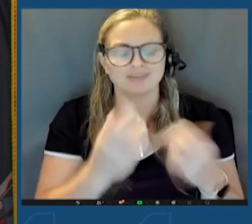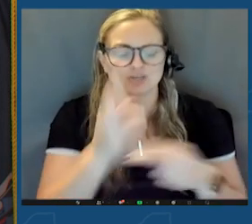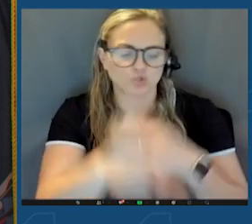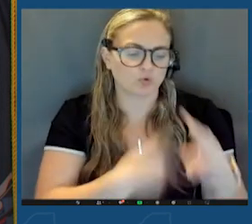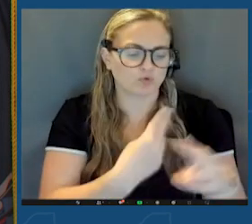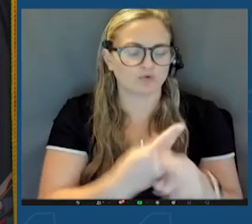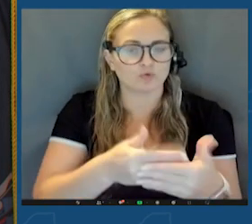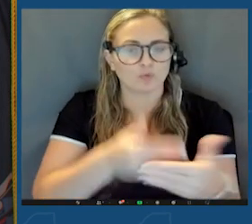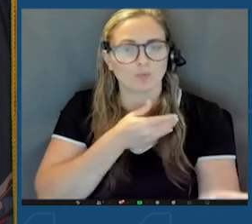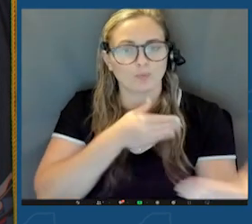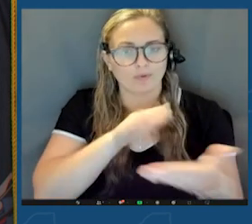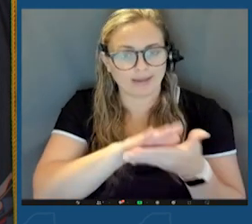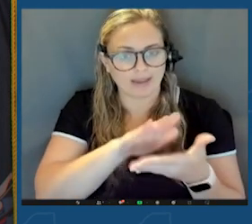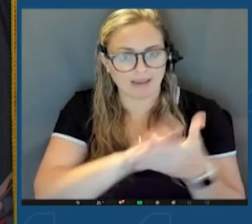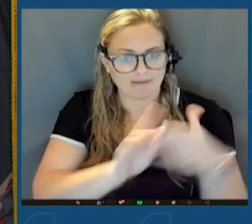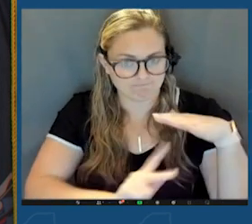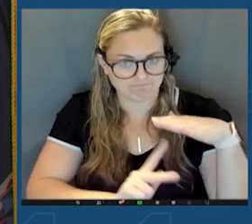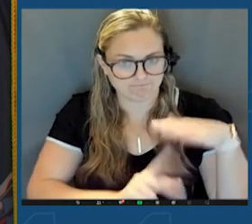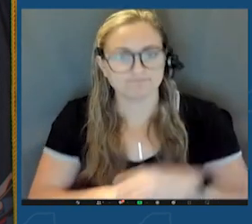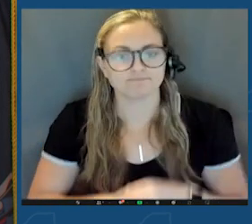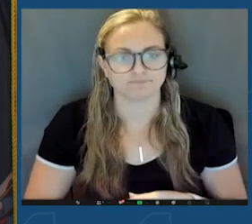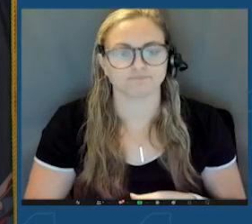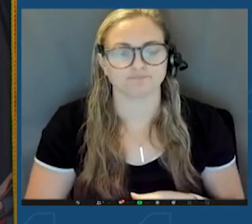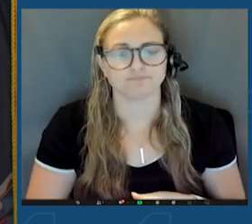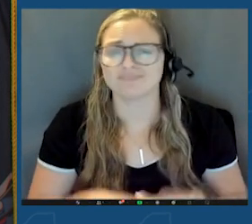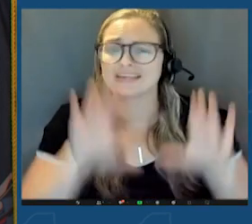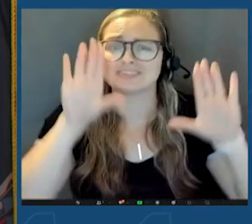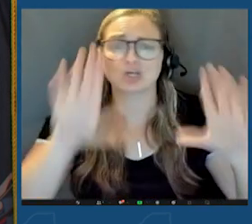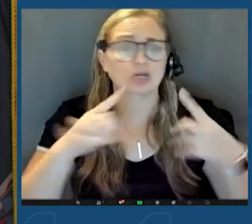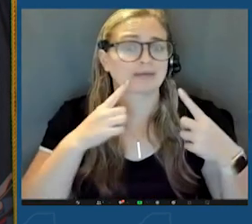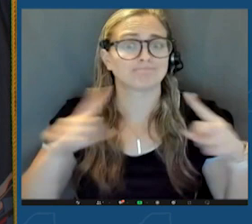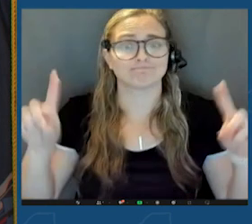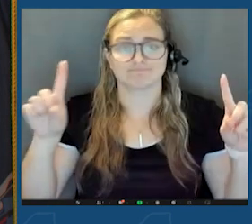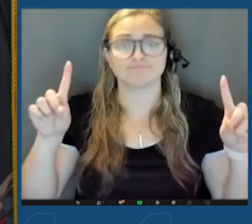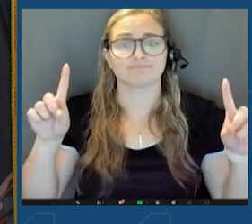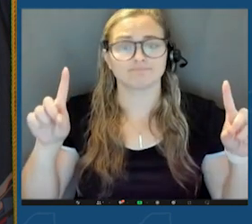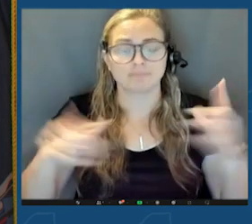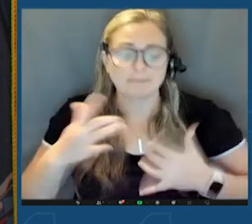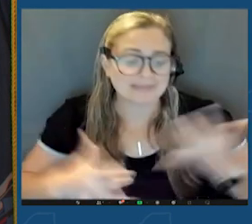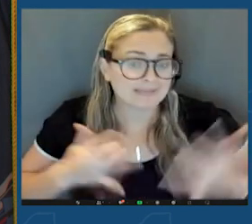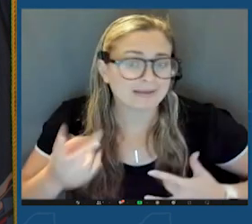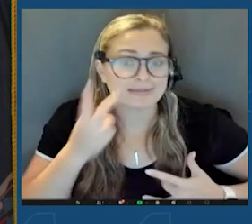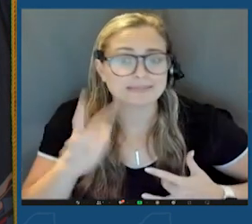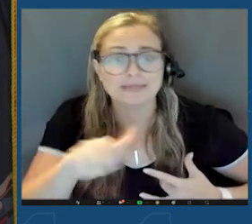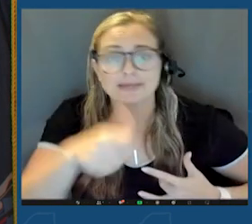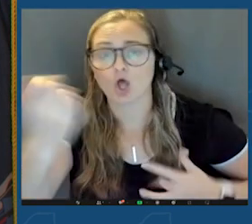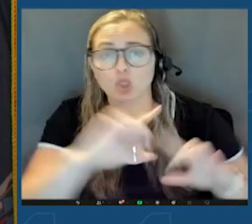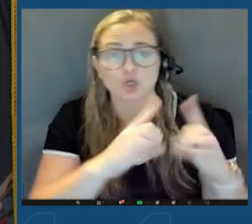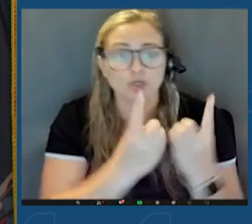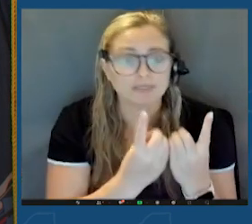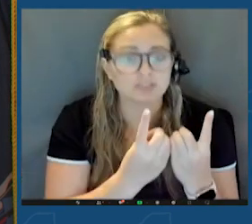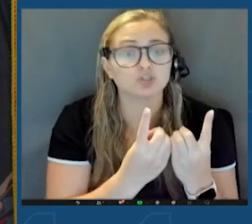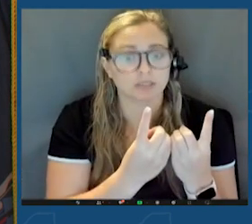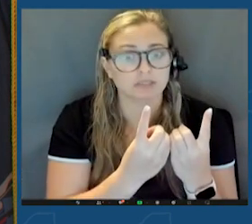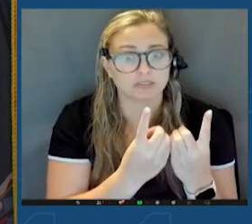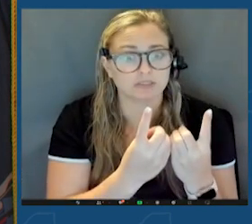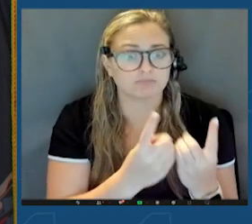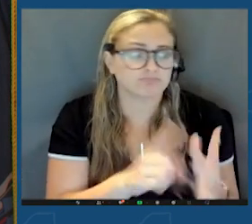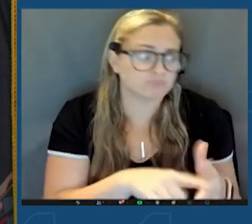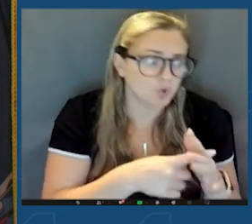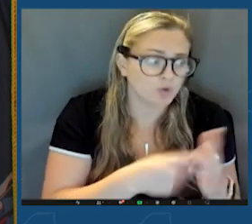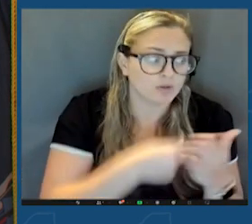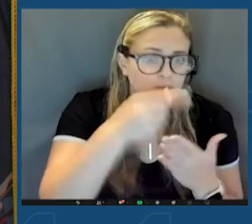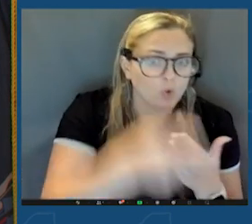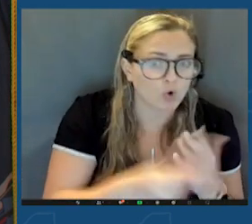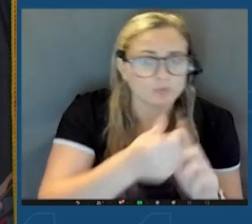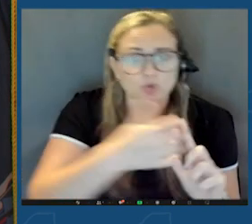at their school. And that is a great achievement, and I'm excited to see other districts beginning their programs or expanding